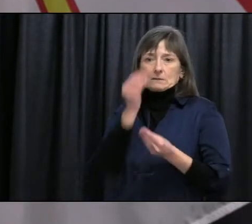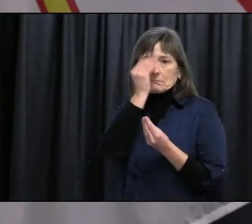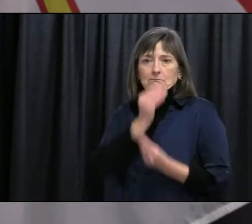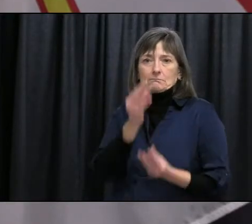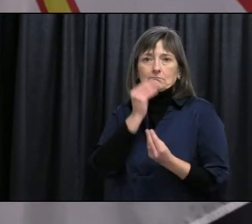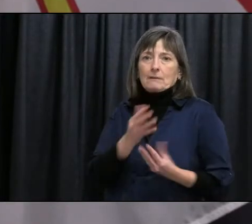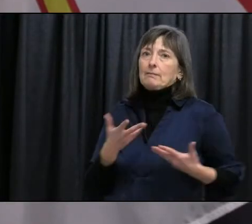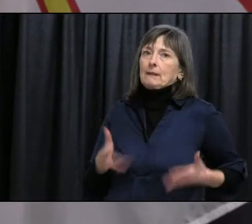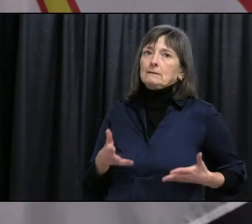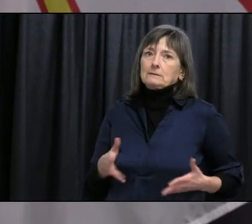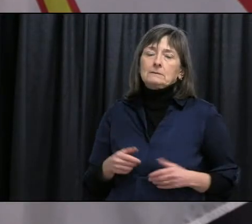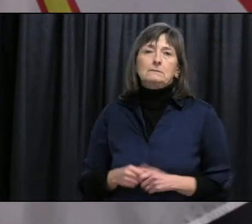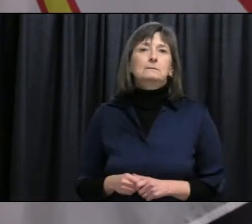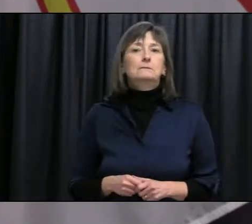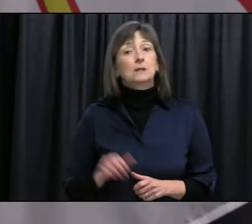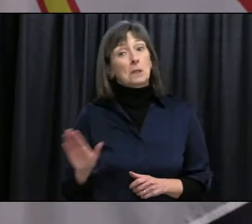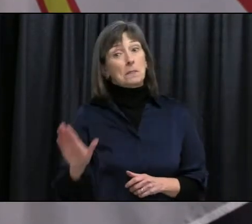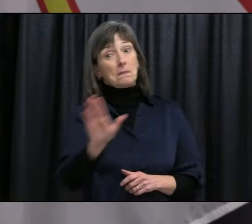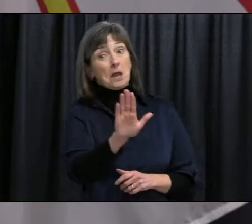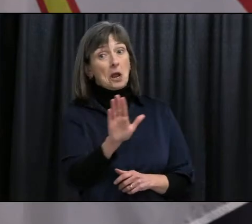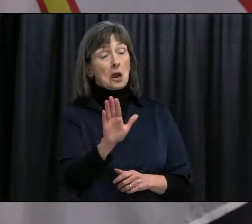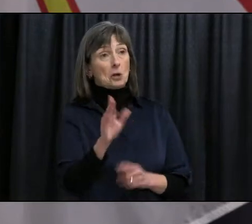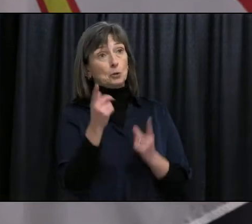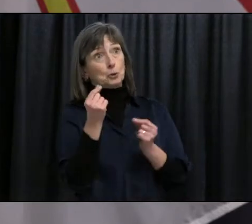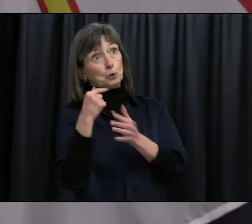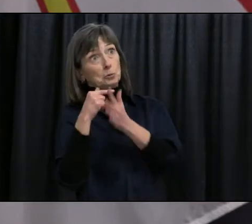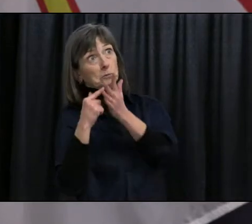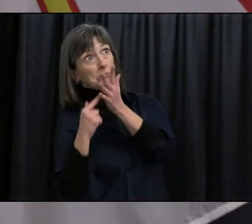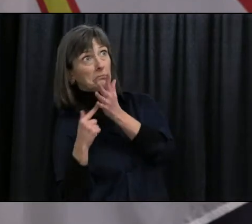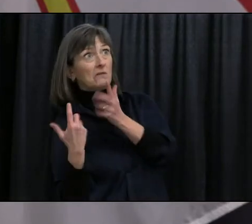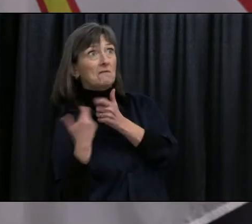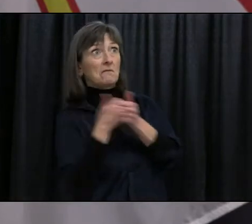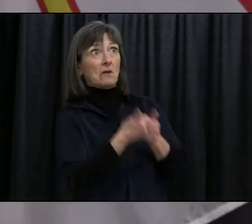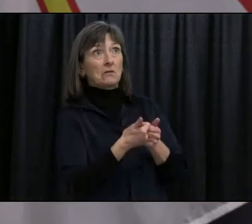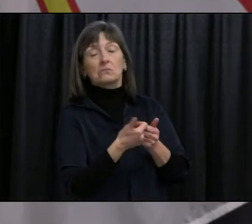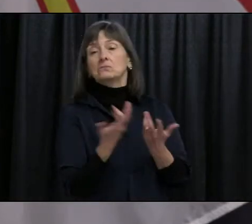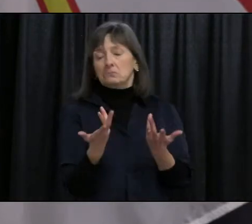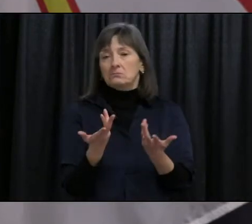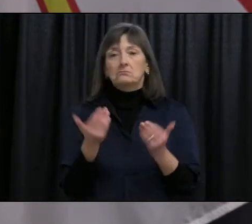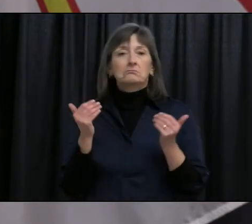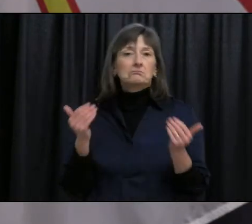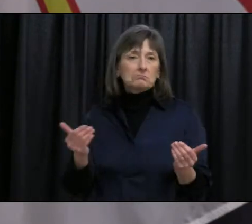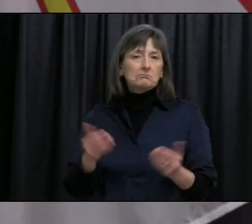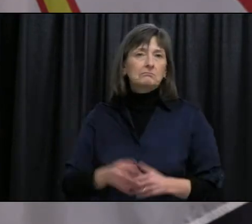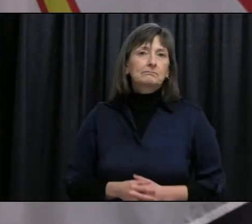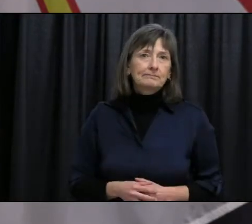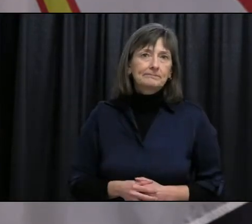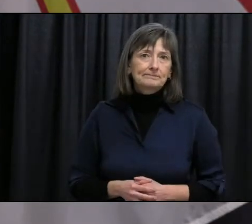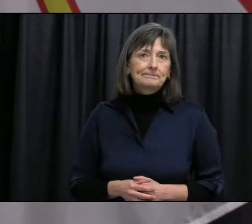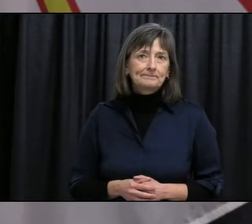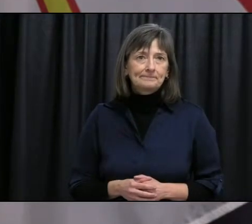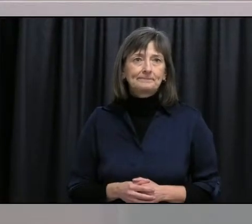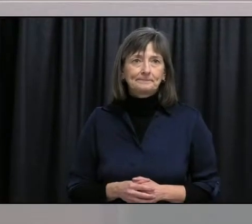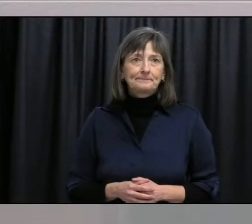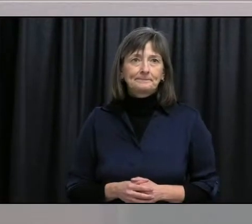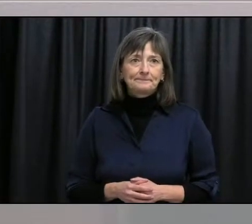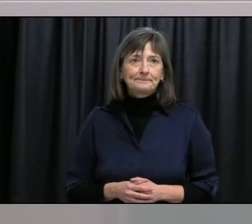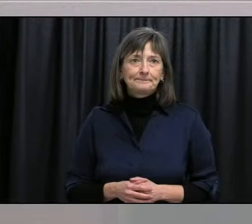that places will have taken that into account when they're making their decisions. Thank you.